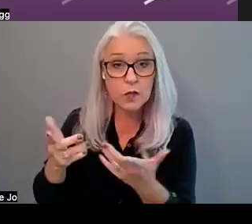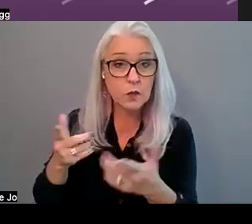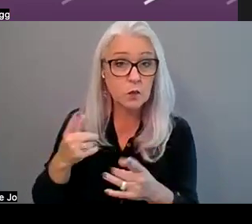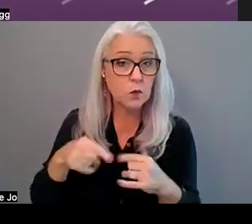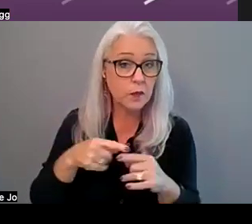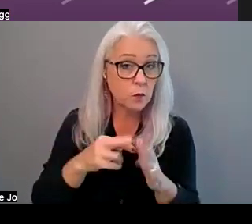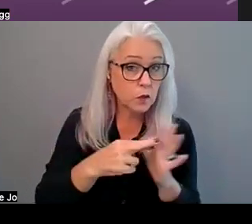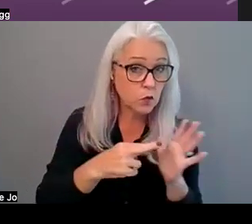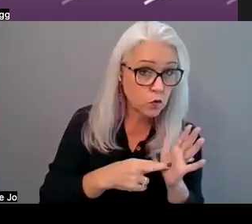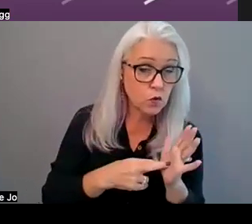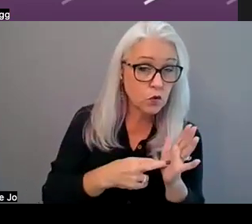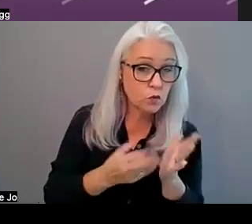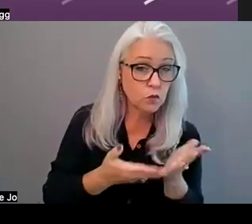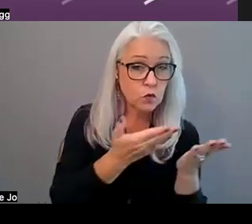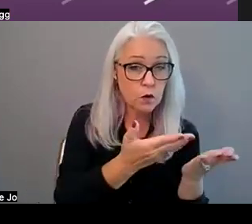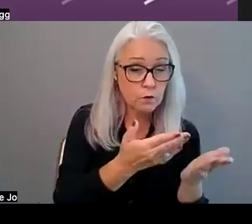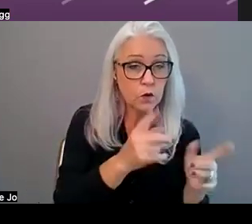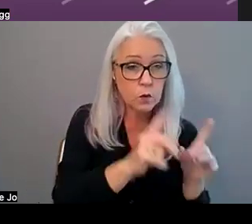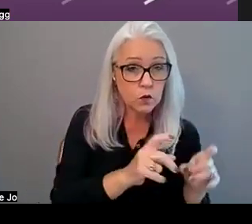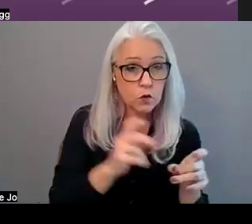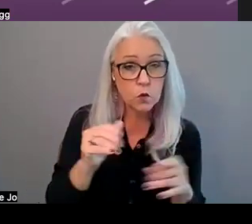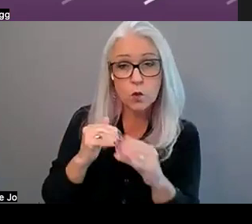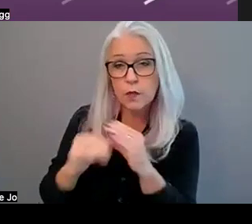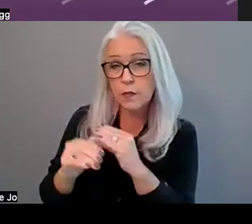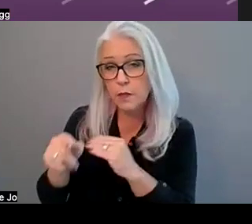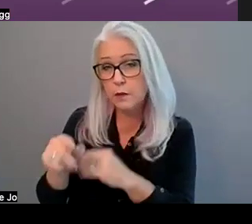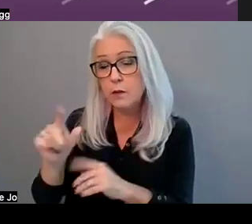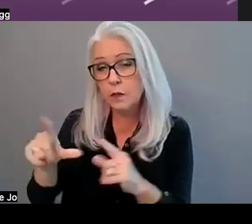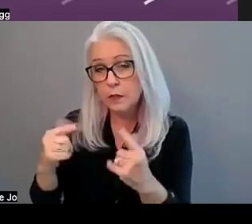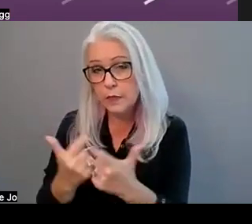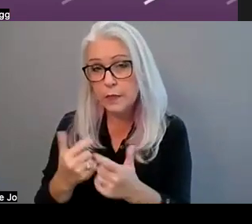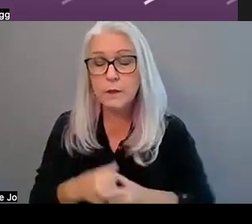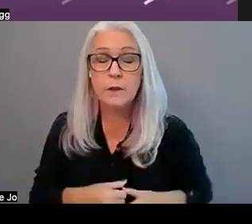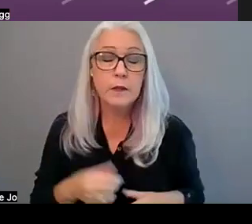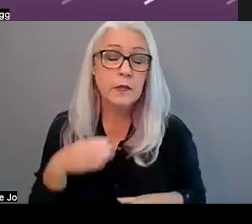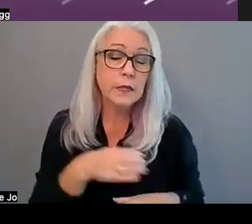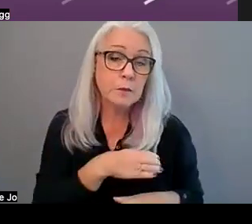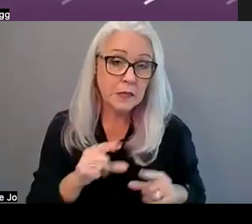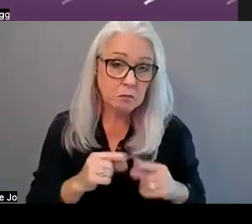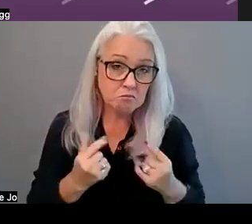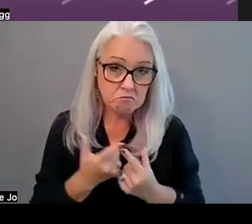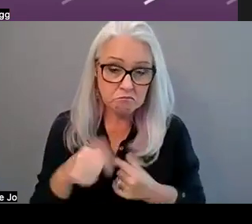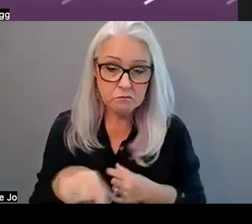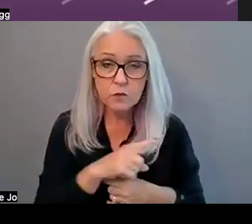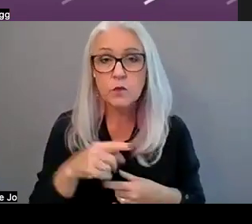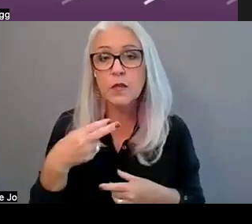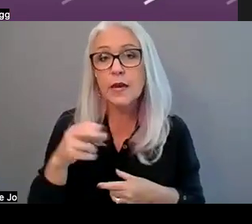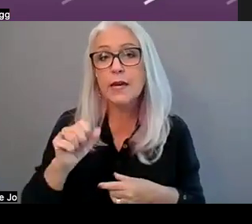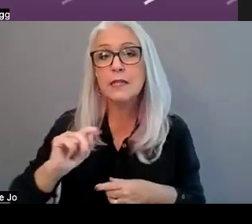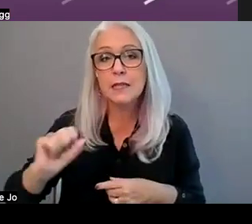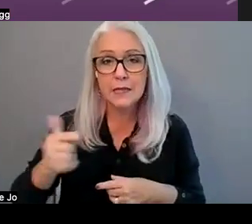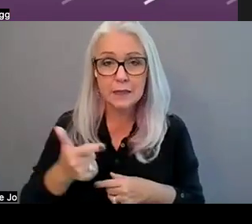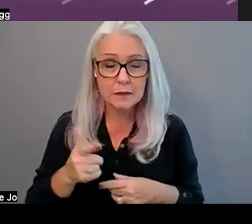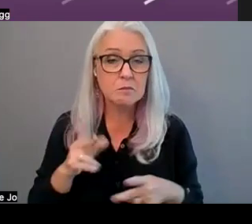or by email to the League. A committee of League members who are Hastings residents reviewed